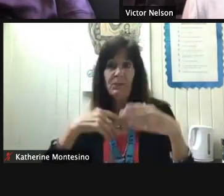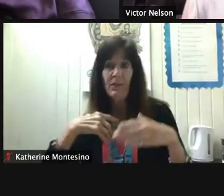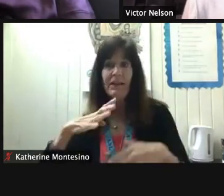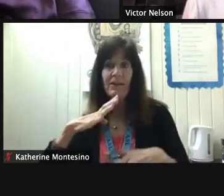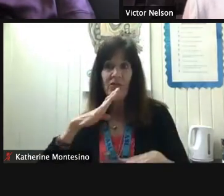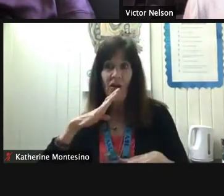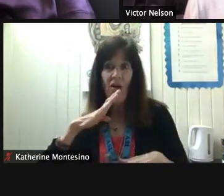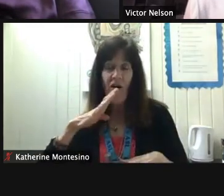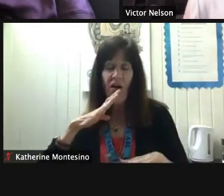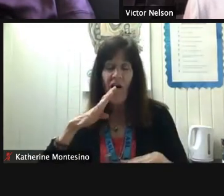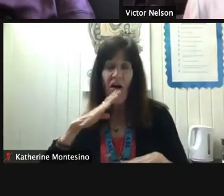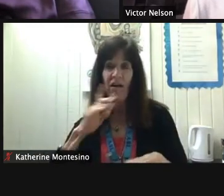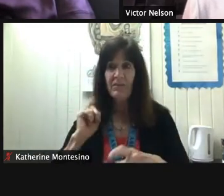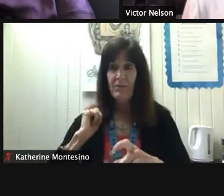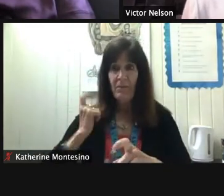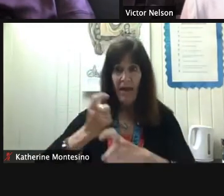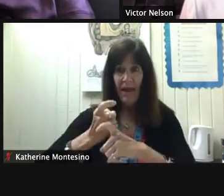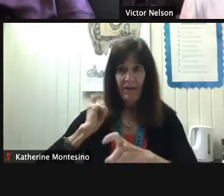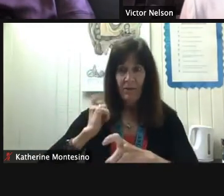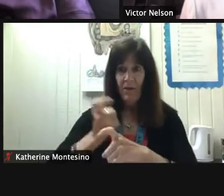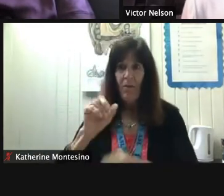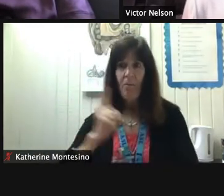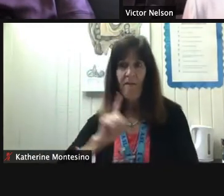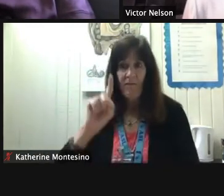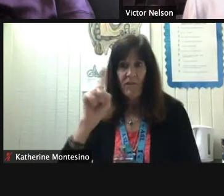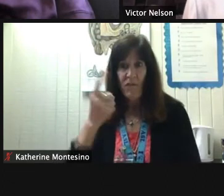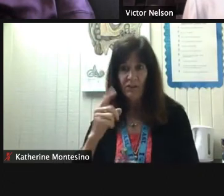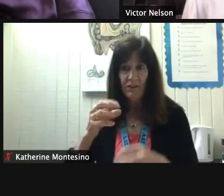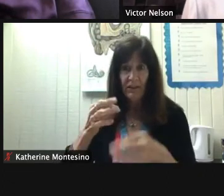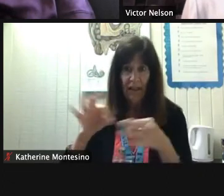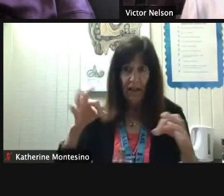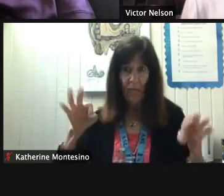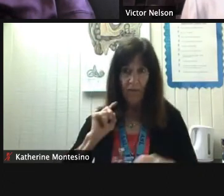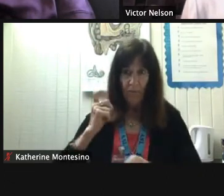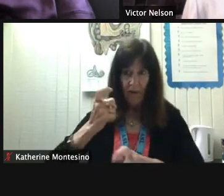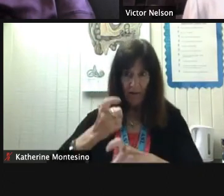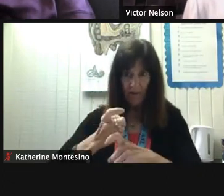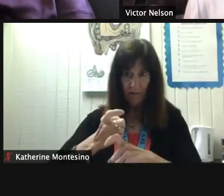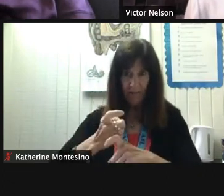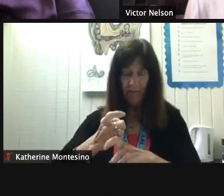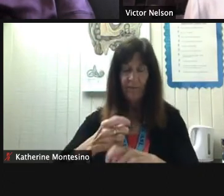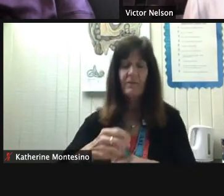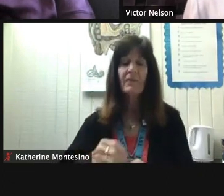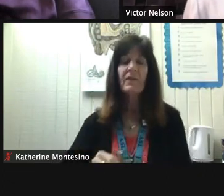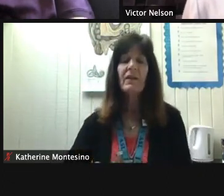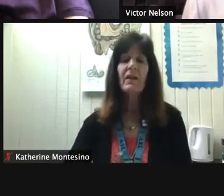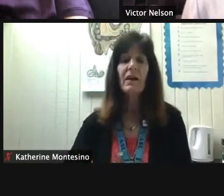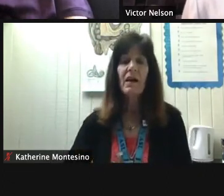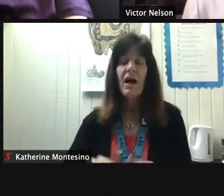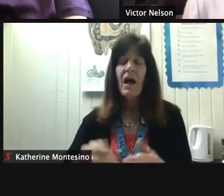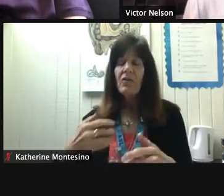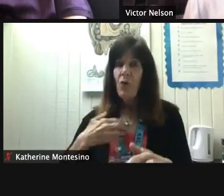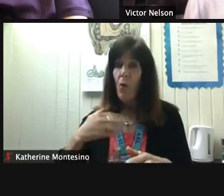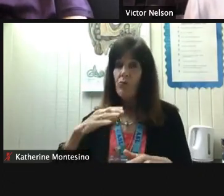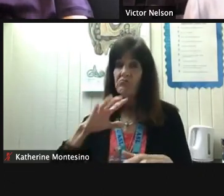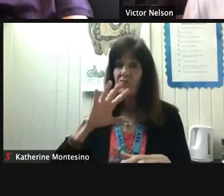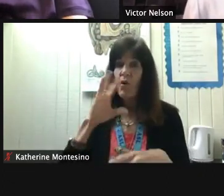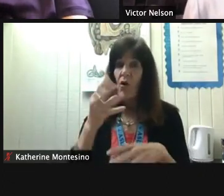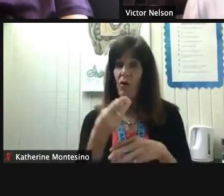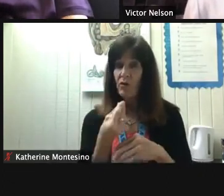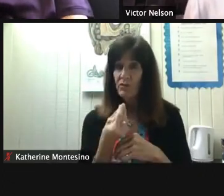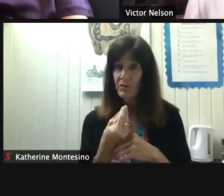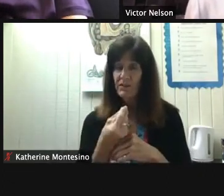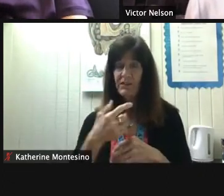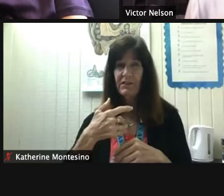And my parents taught me to speak Spanish. Um, so I, that'd be my first language is Spanish.